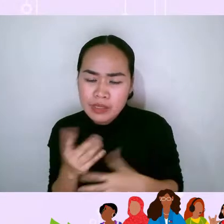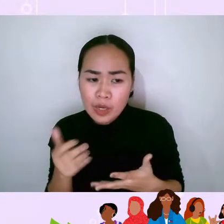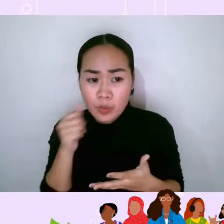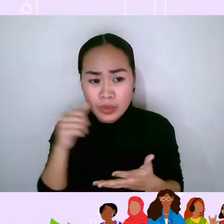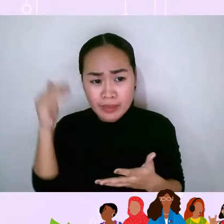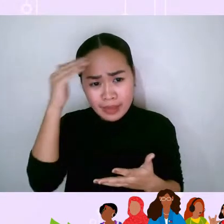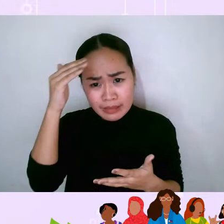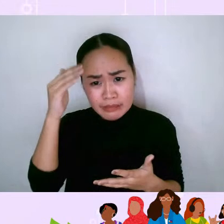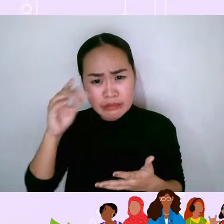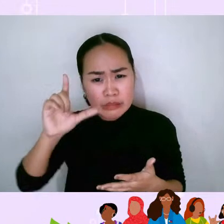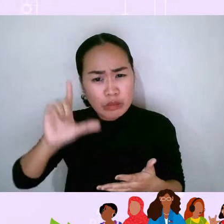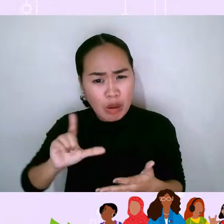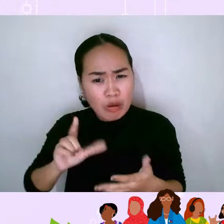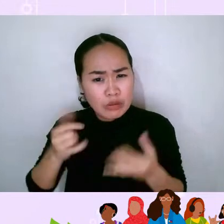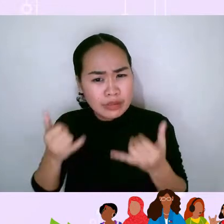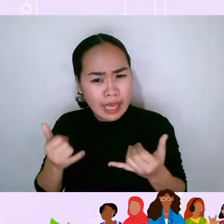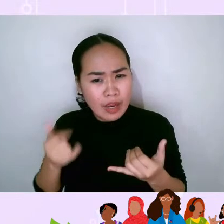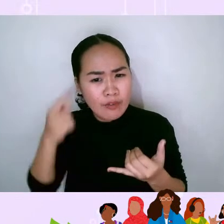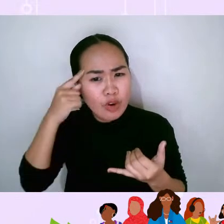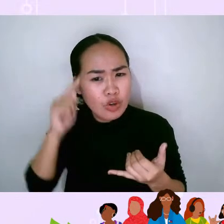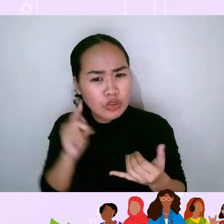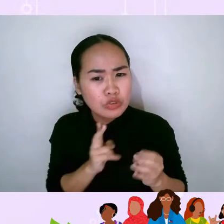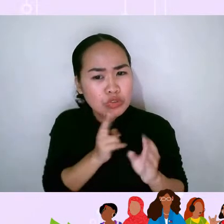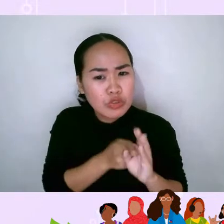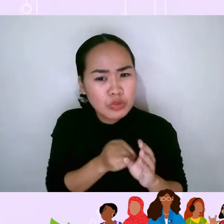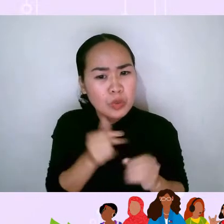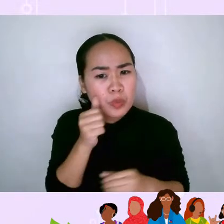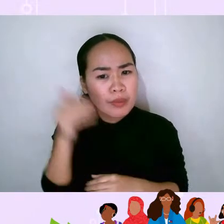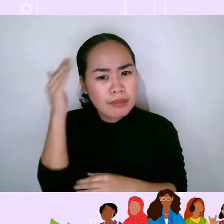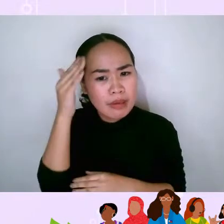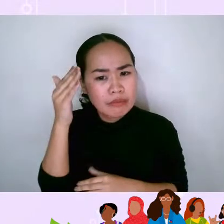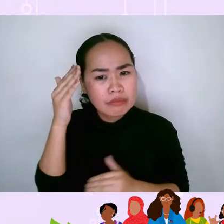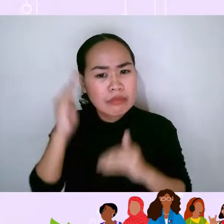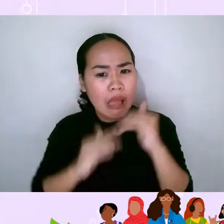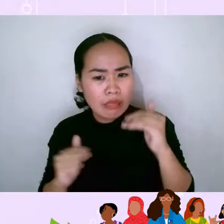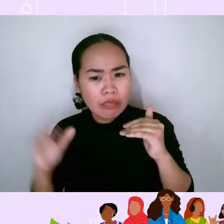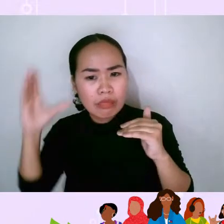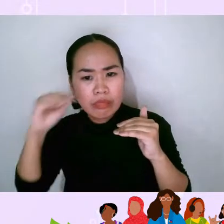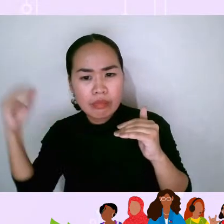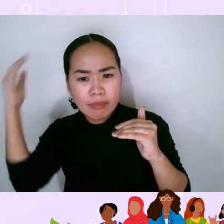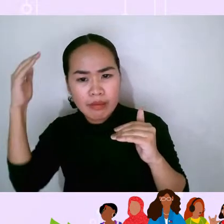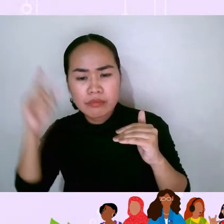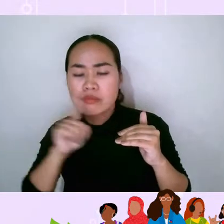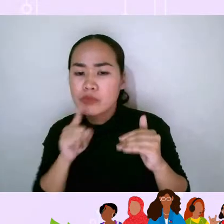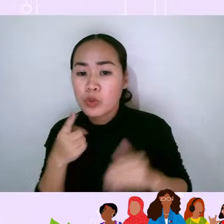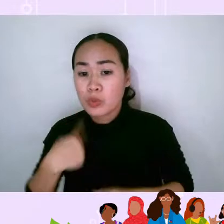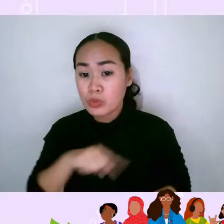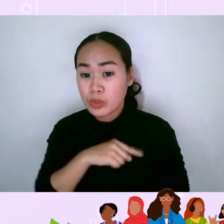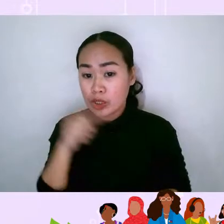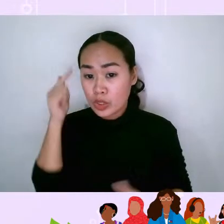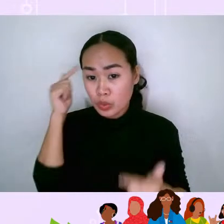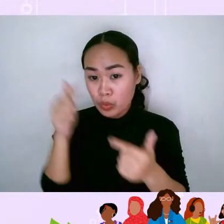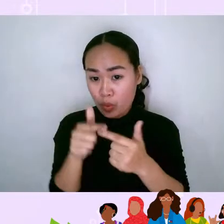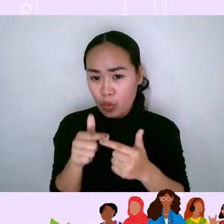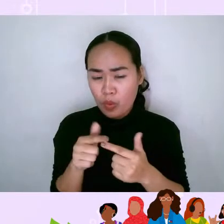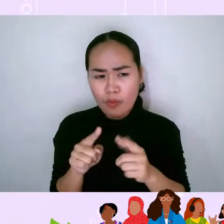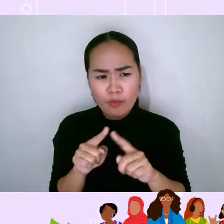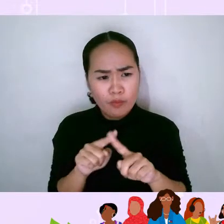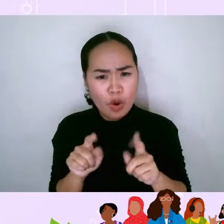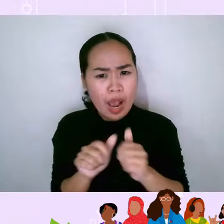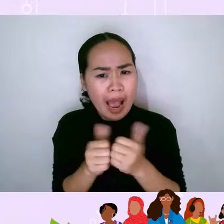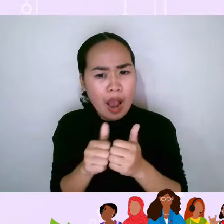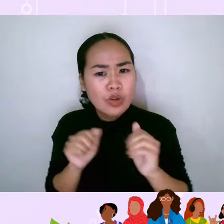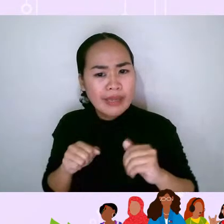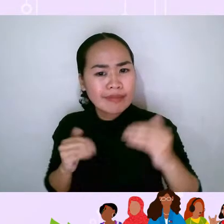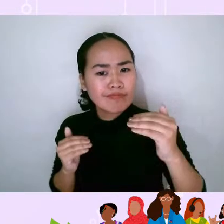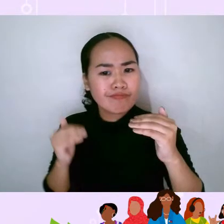is lower by 23% compared to that of men, our aim is to create a level playing field that enables